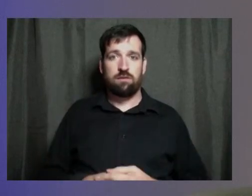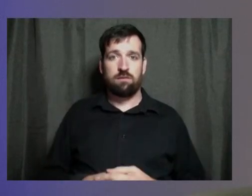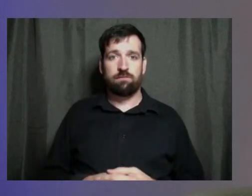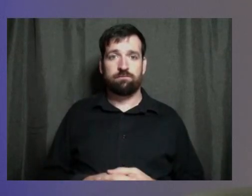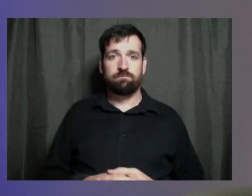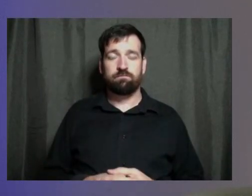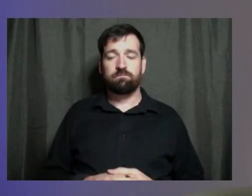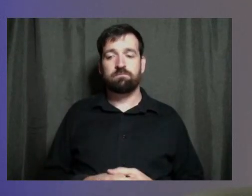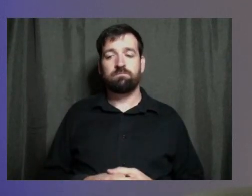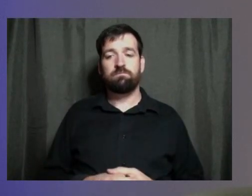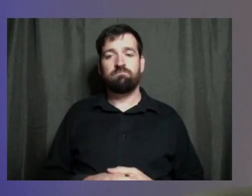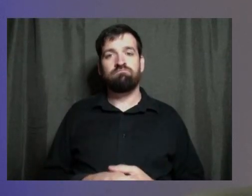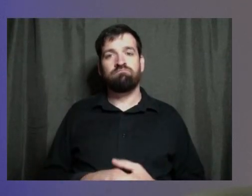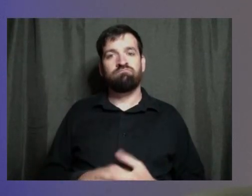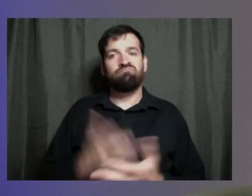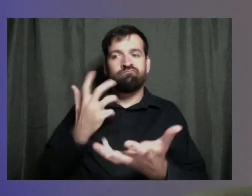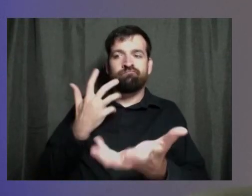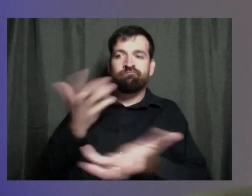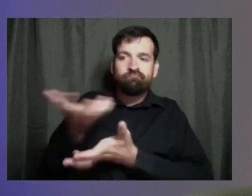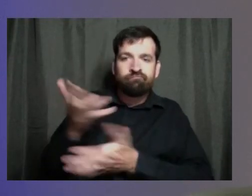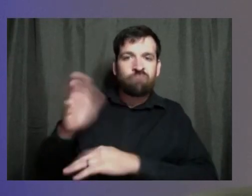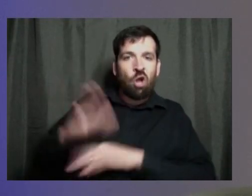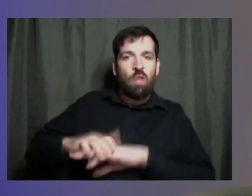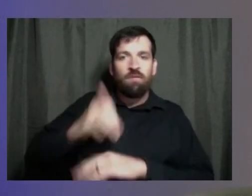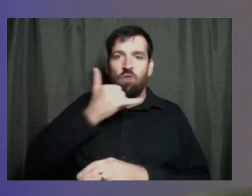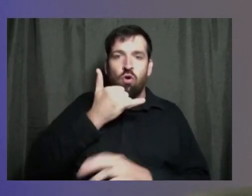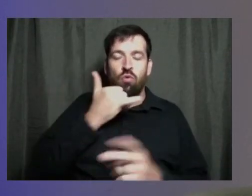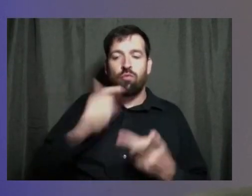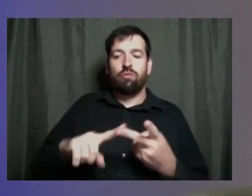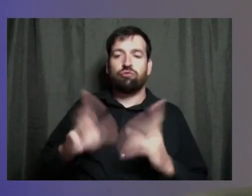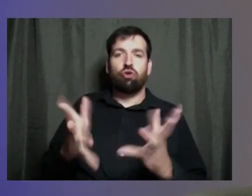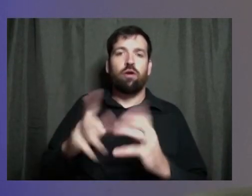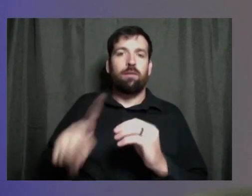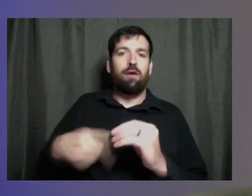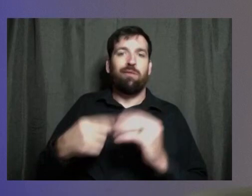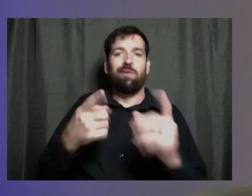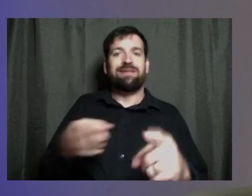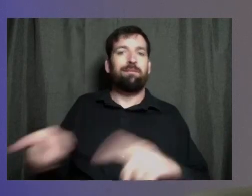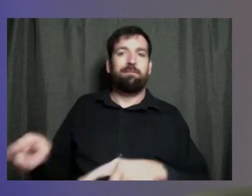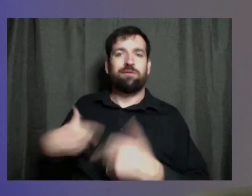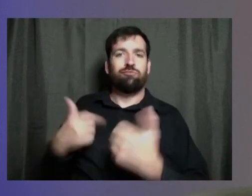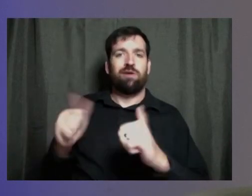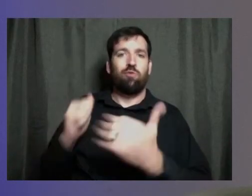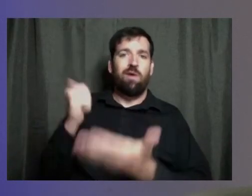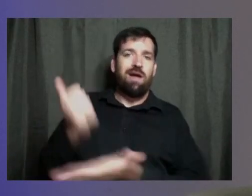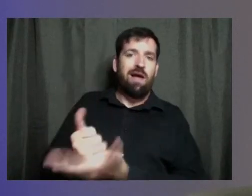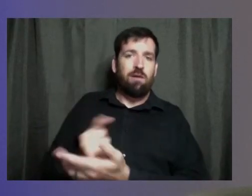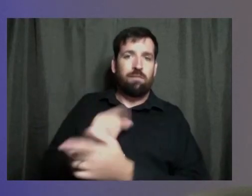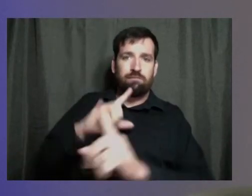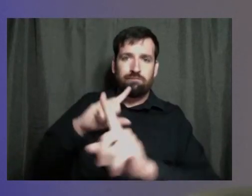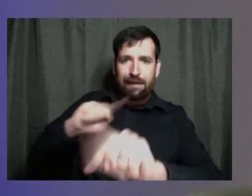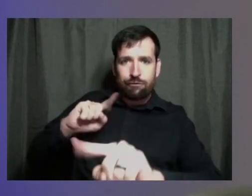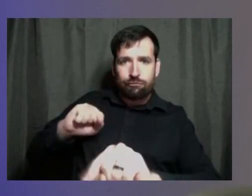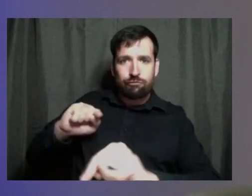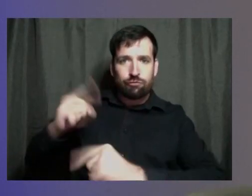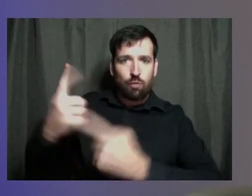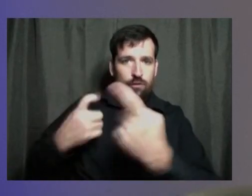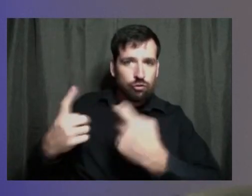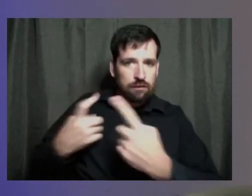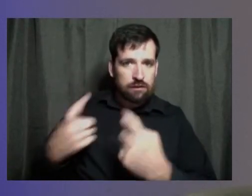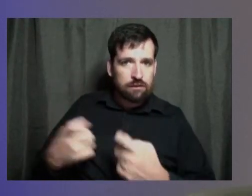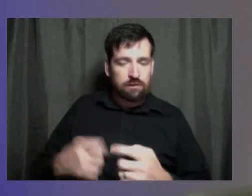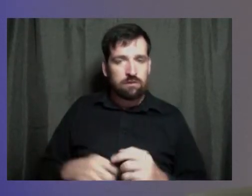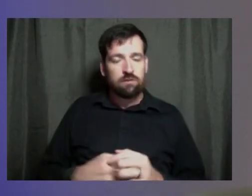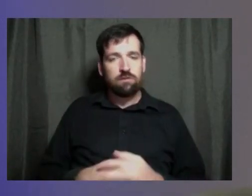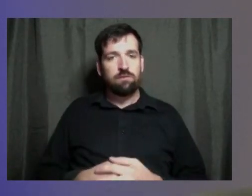you're on the phone with them frequently. You're talking to them about what's going on. You're trying to help answer their questions, but it gets